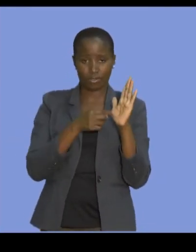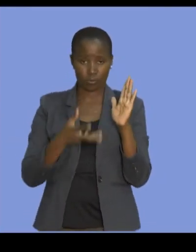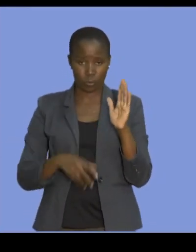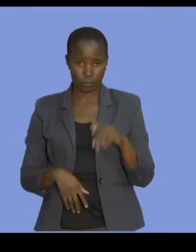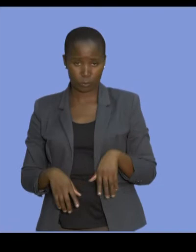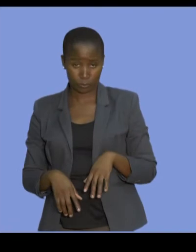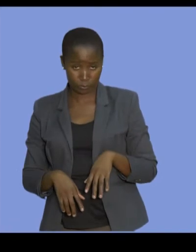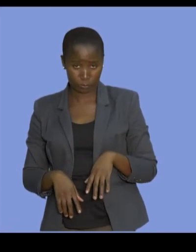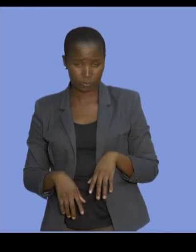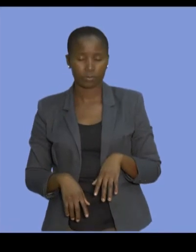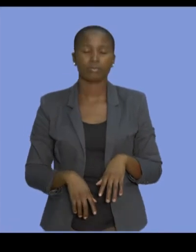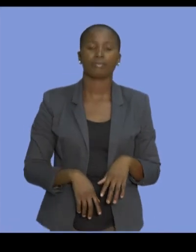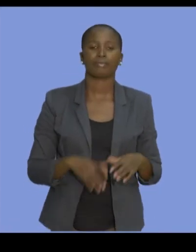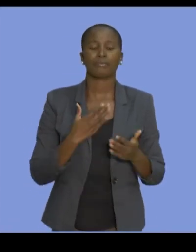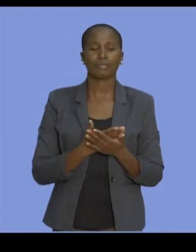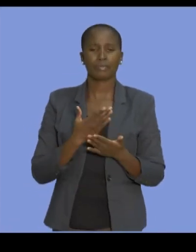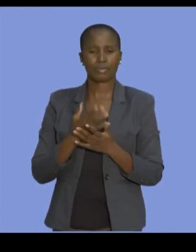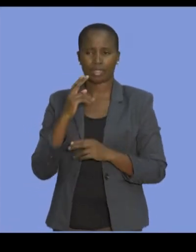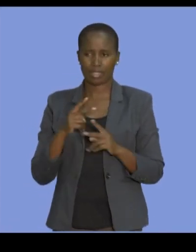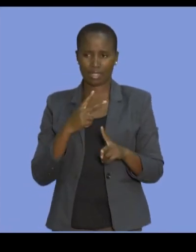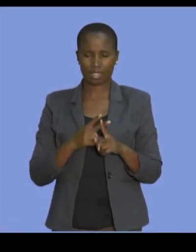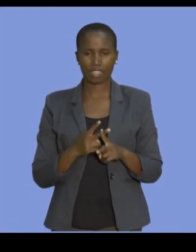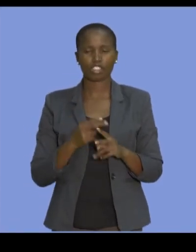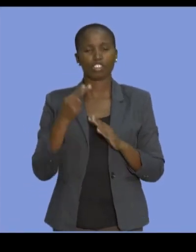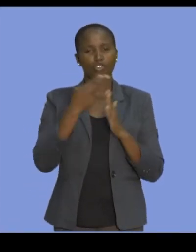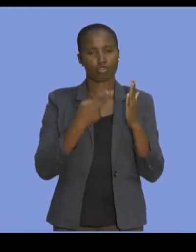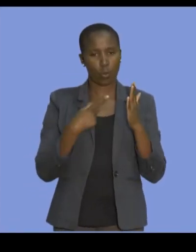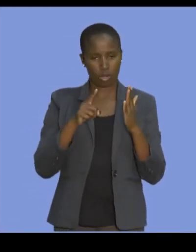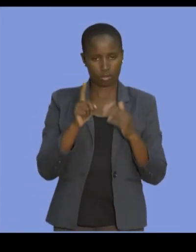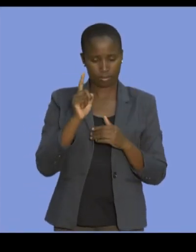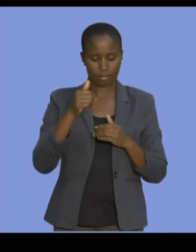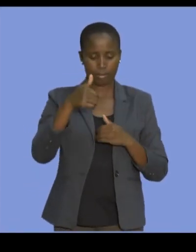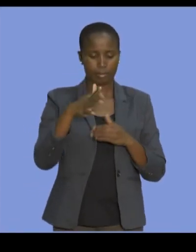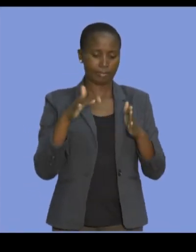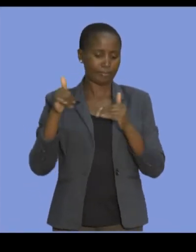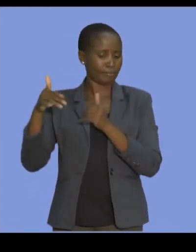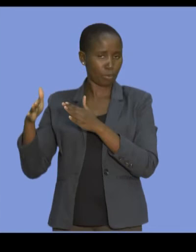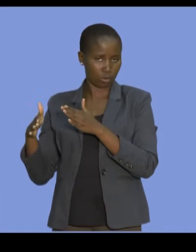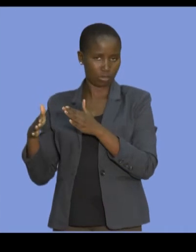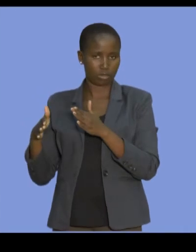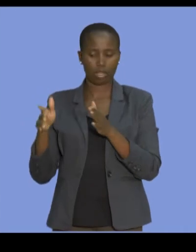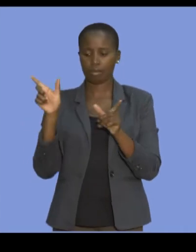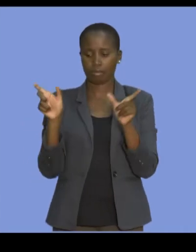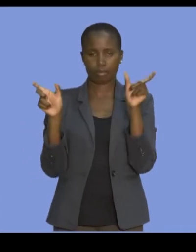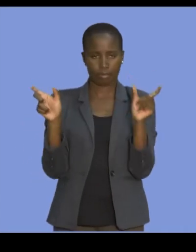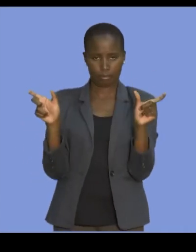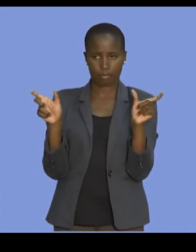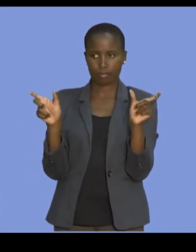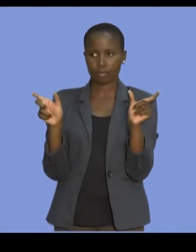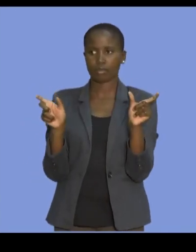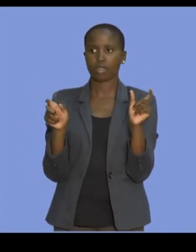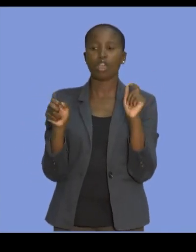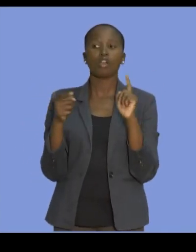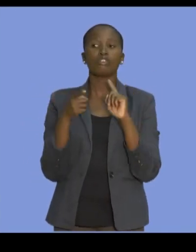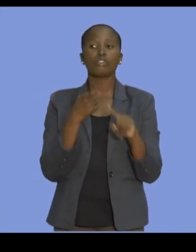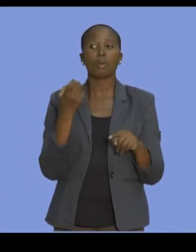You can draw a box and whisker plot from an ogive. An ogive, remember,